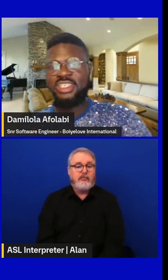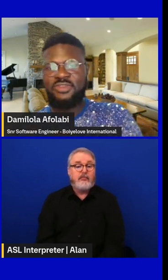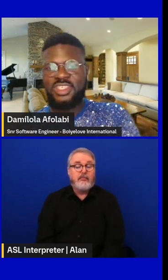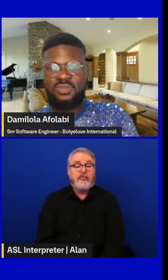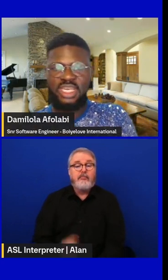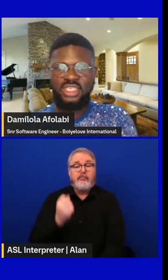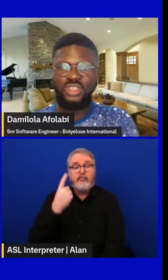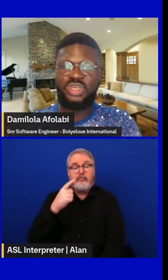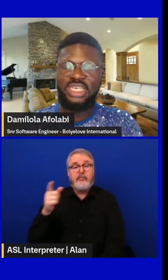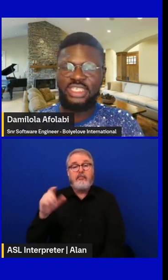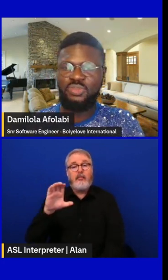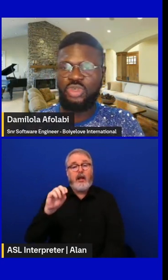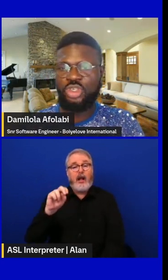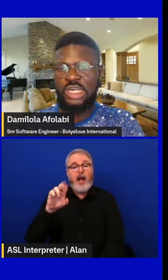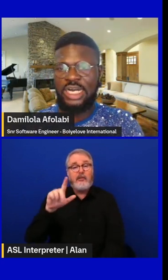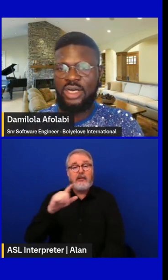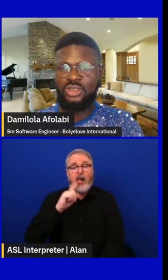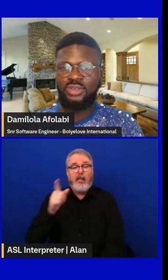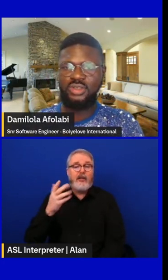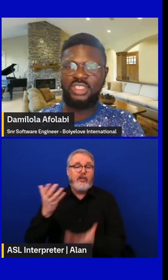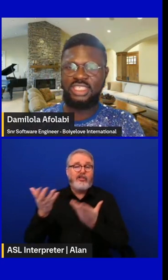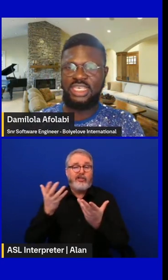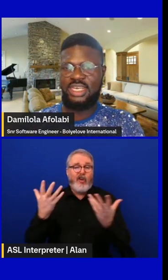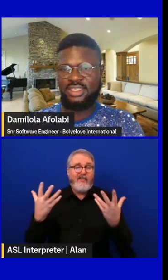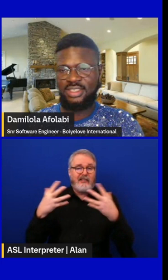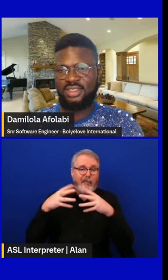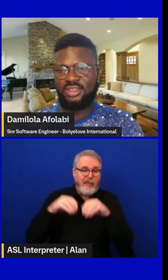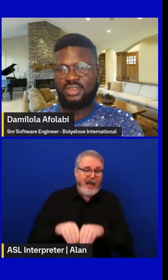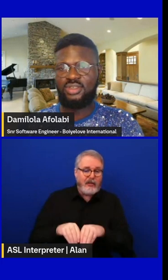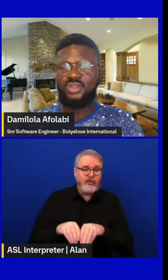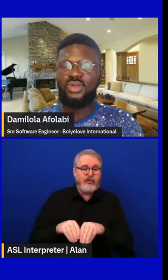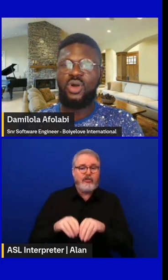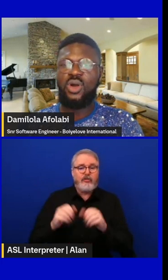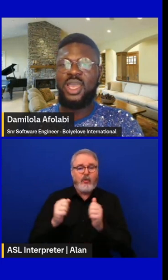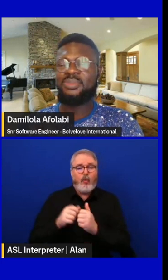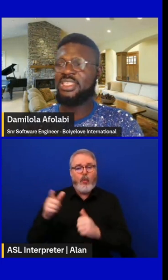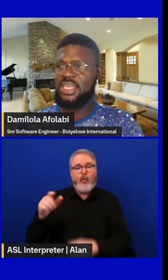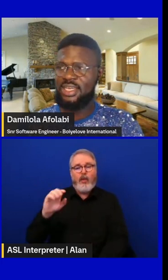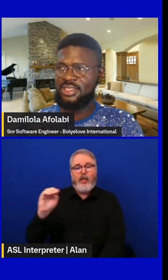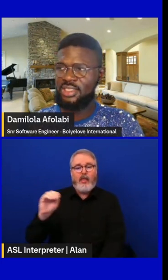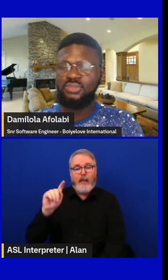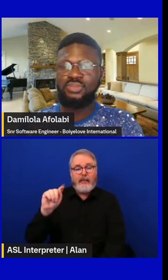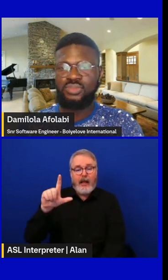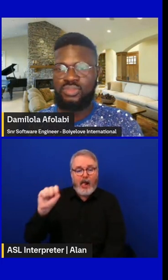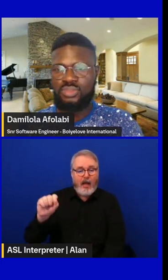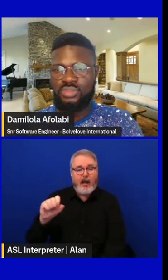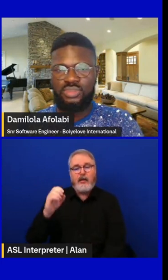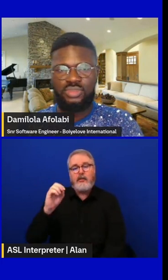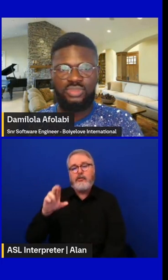Consul is a service mesh with mutual TLS or MTLS.